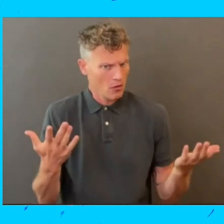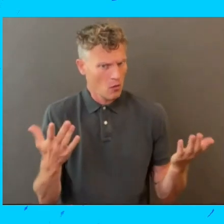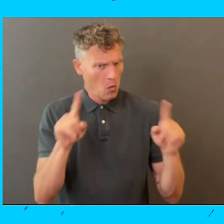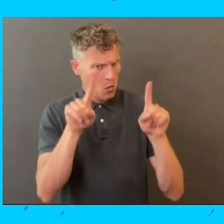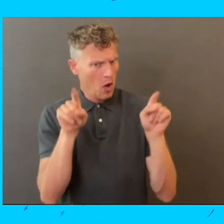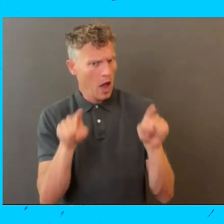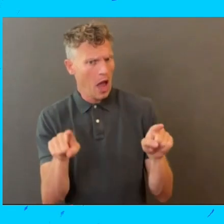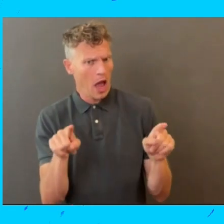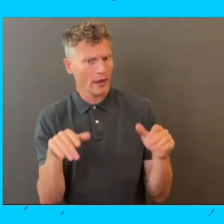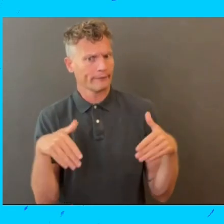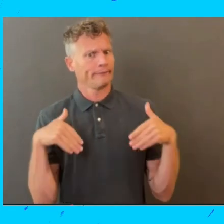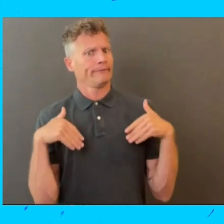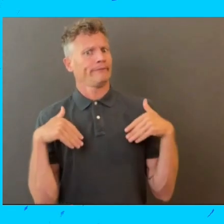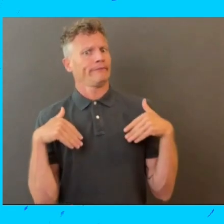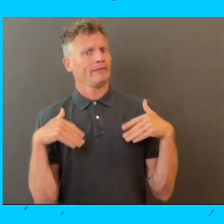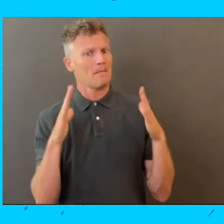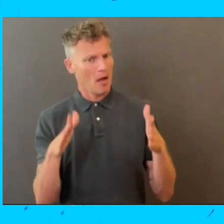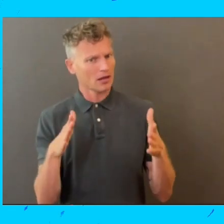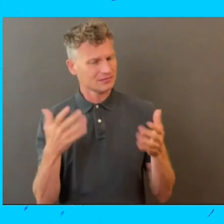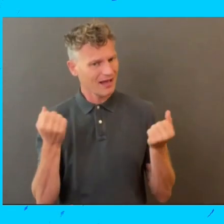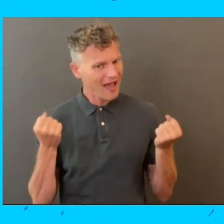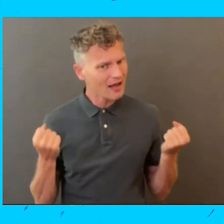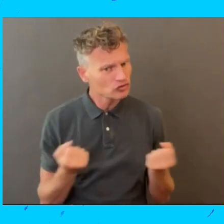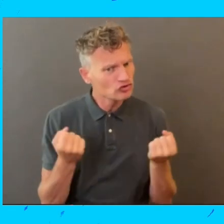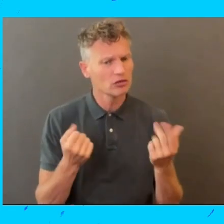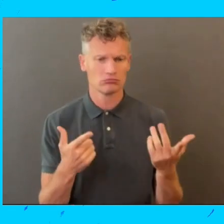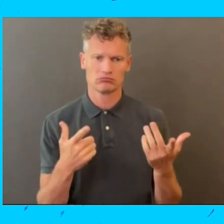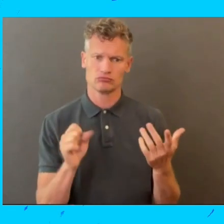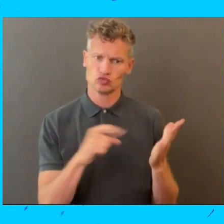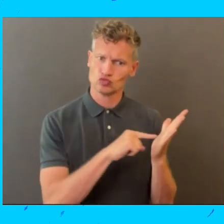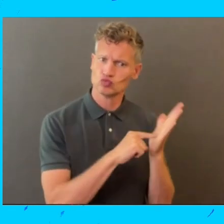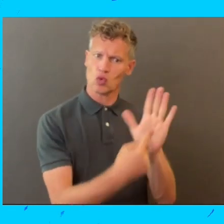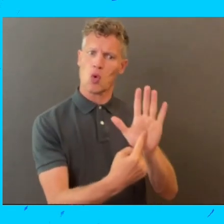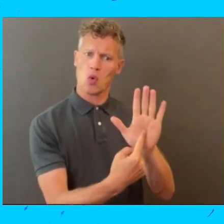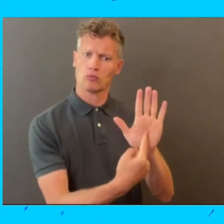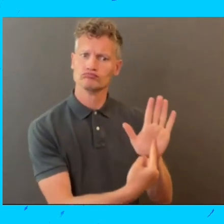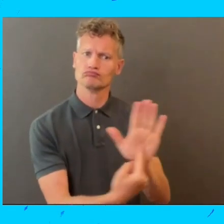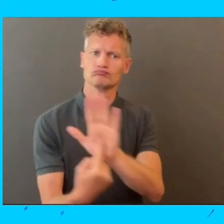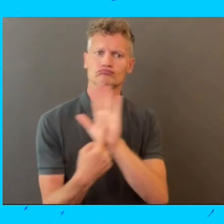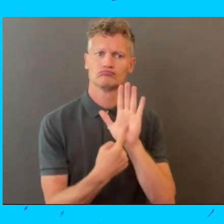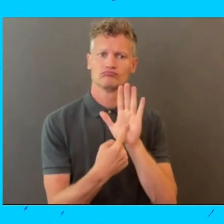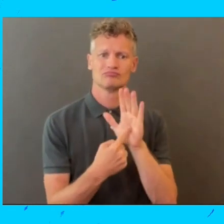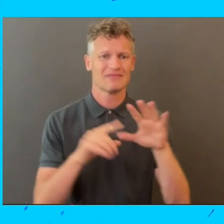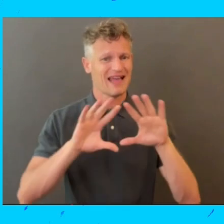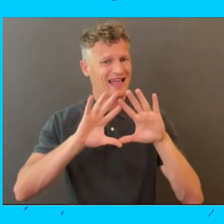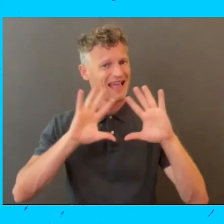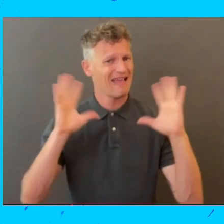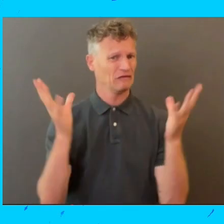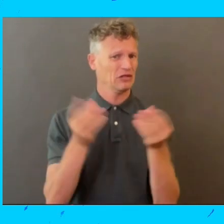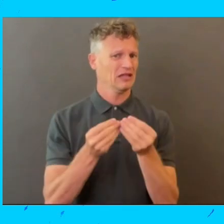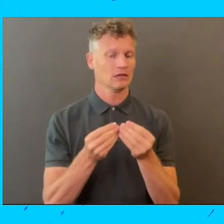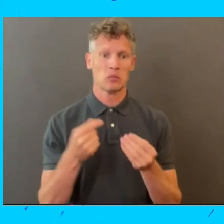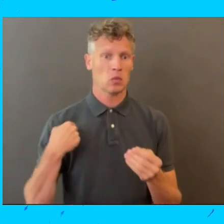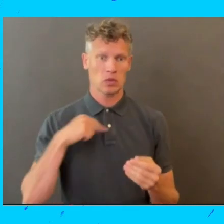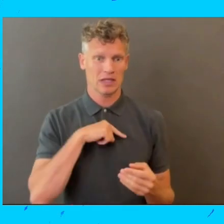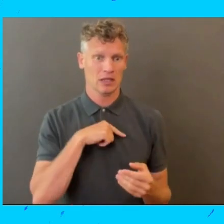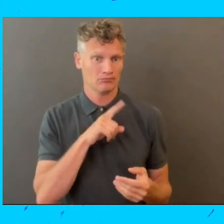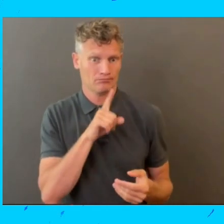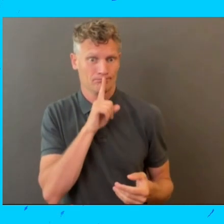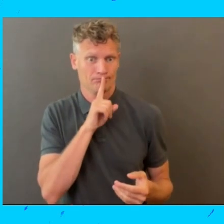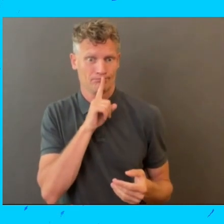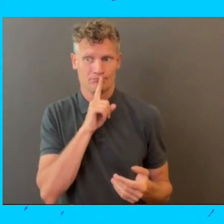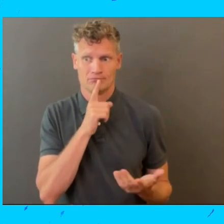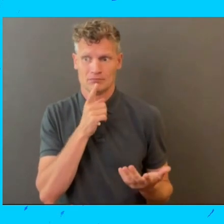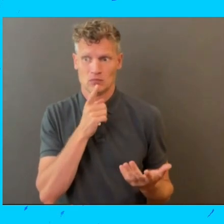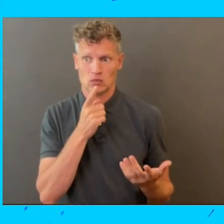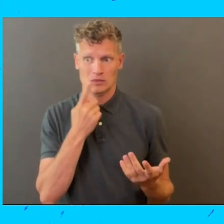example to others? If we take action, then everything, we will not be talking about FGM, we will not be singing this song.